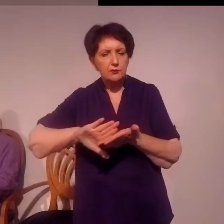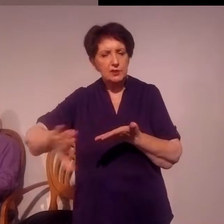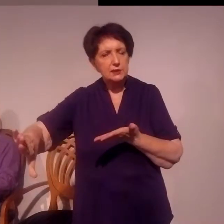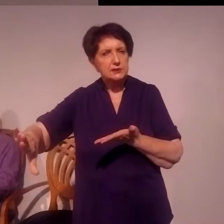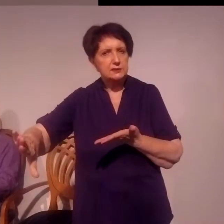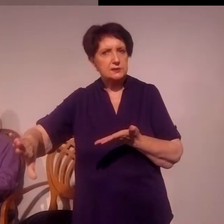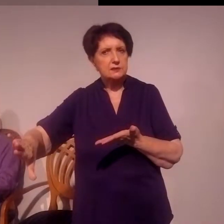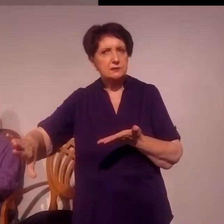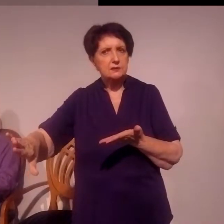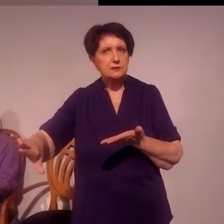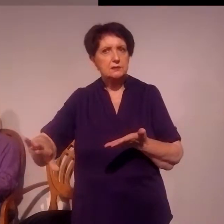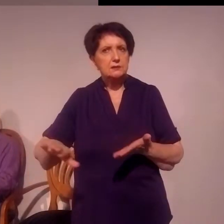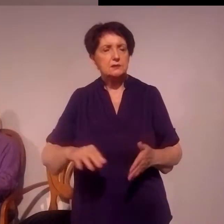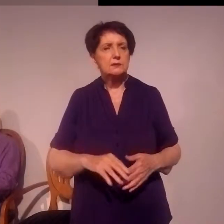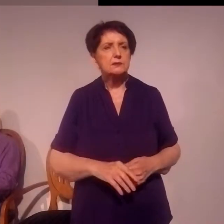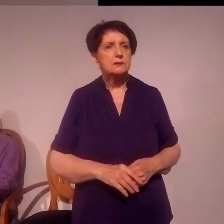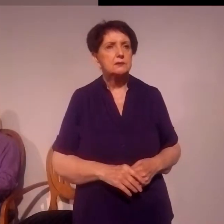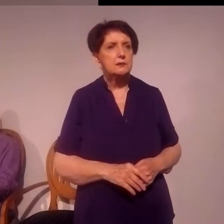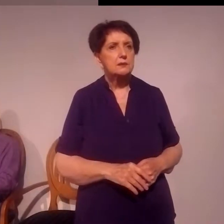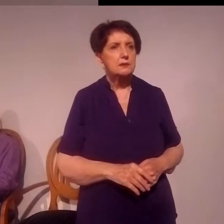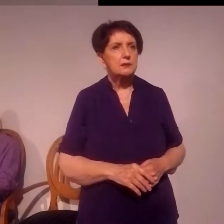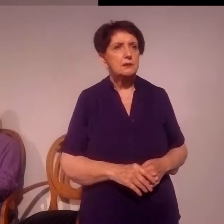me.